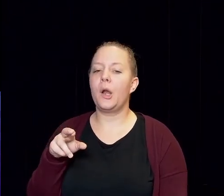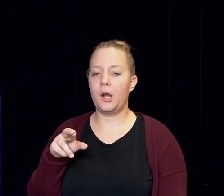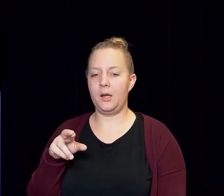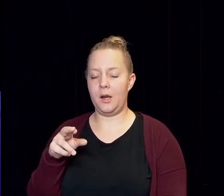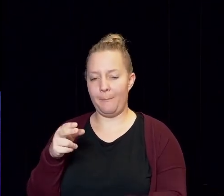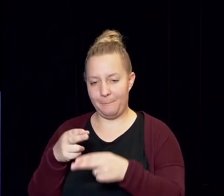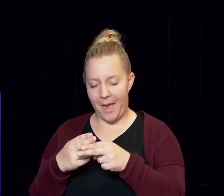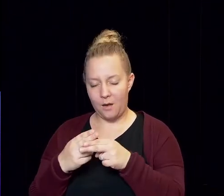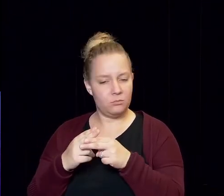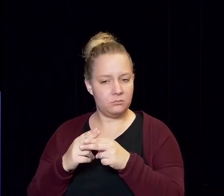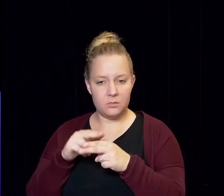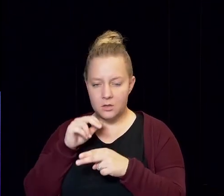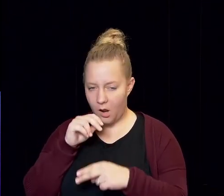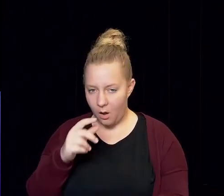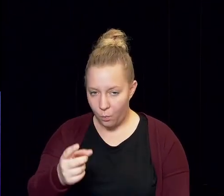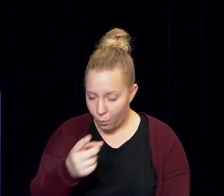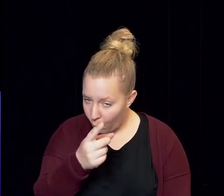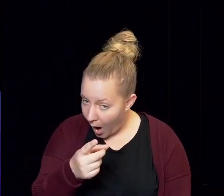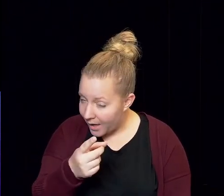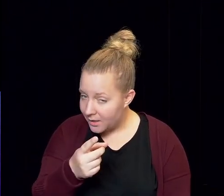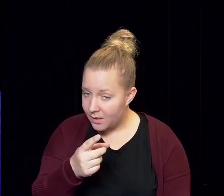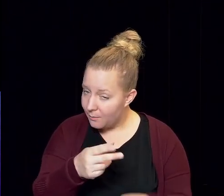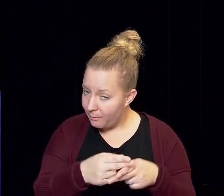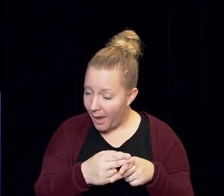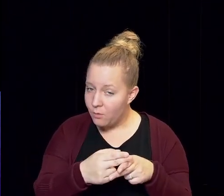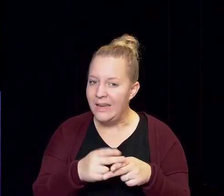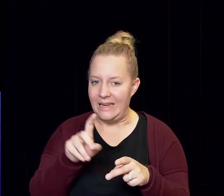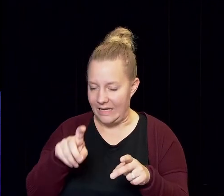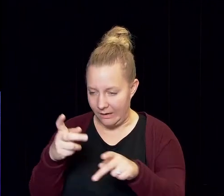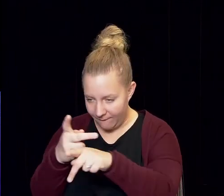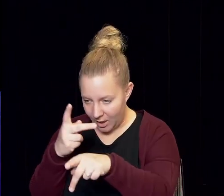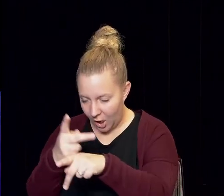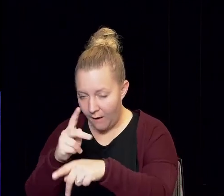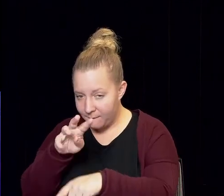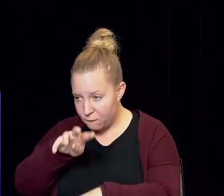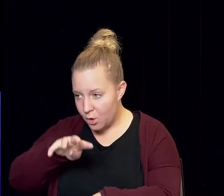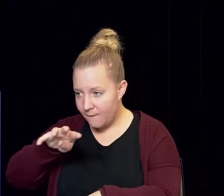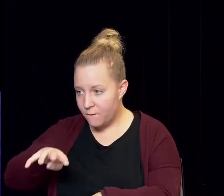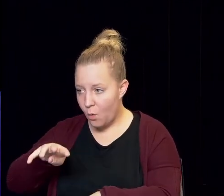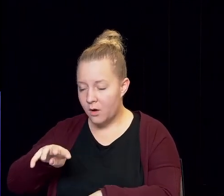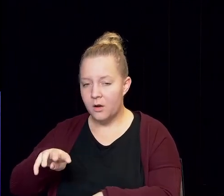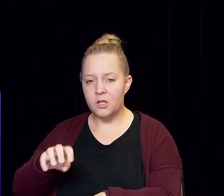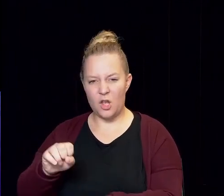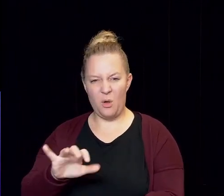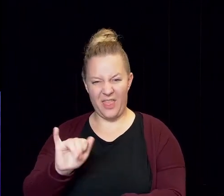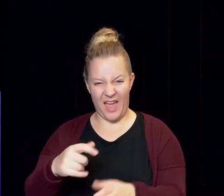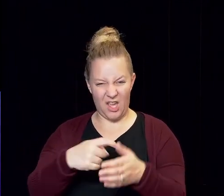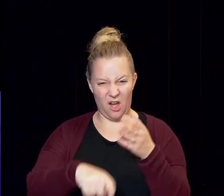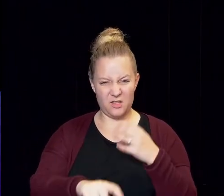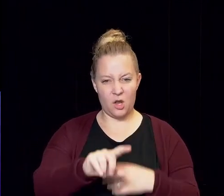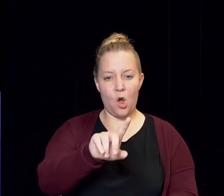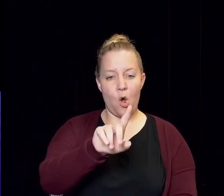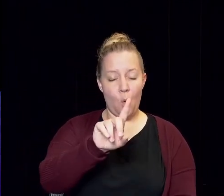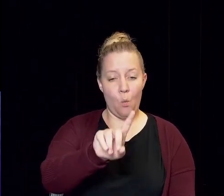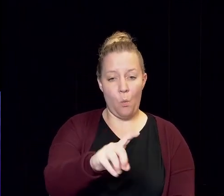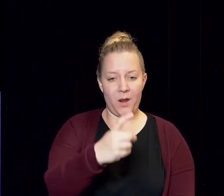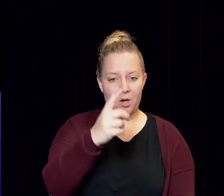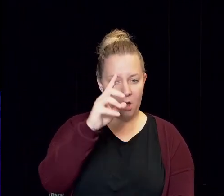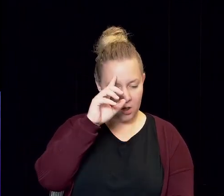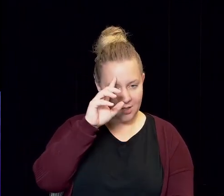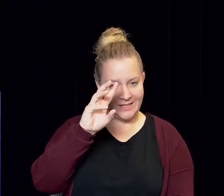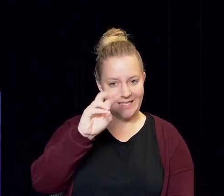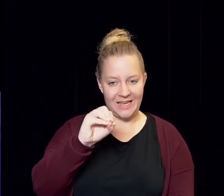just 1 pound. I instead want this 44 pounds. So therefore, I'm going to take that cost of $1.60